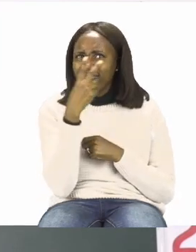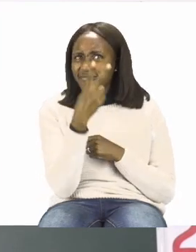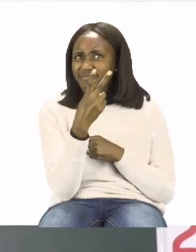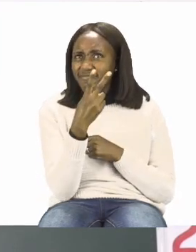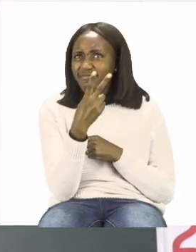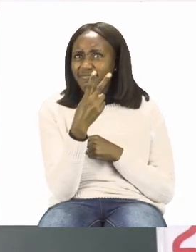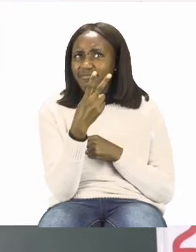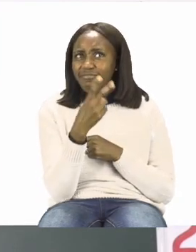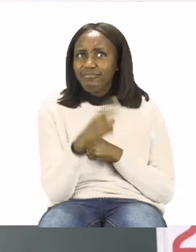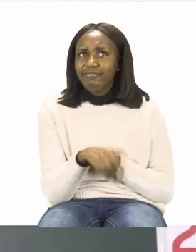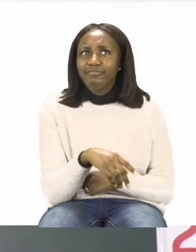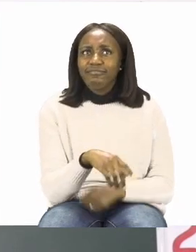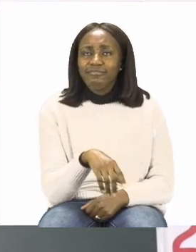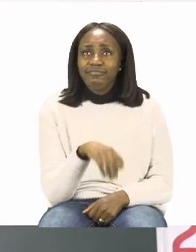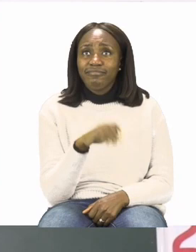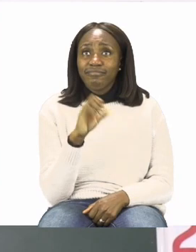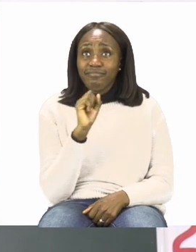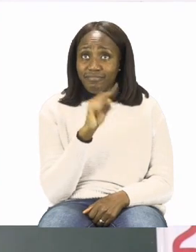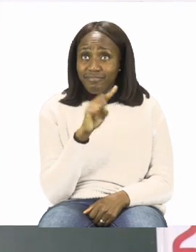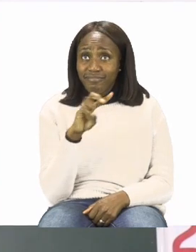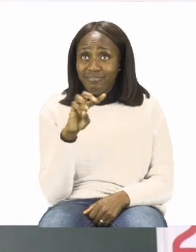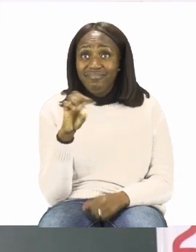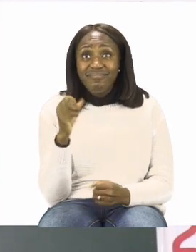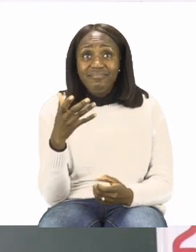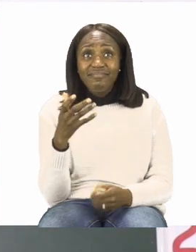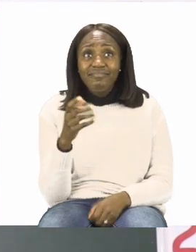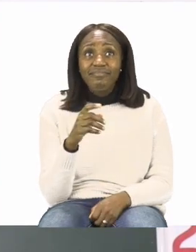here? Let's count together.